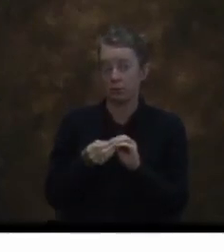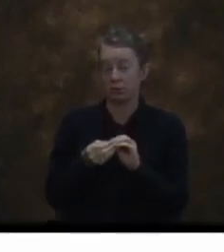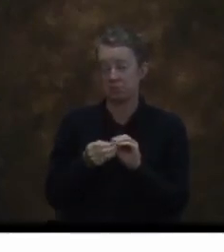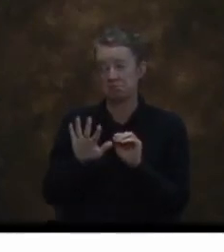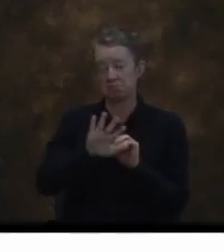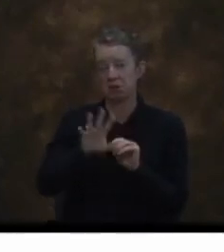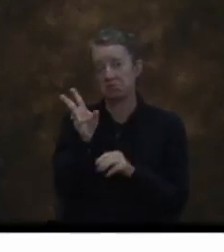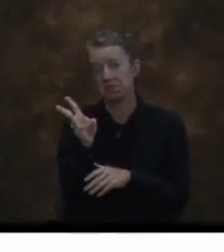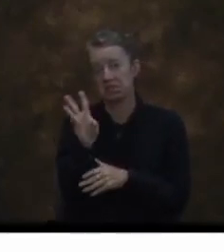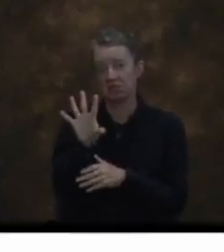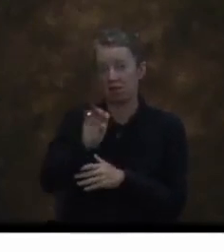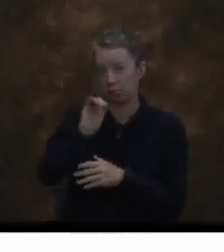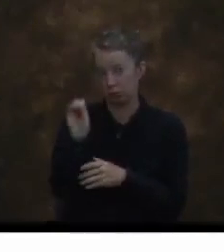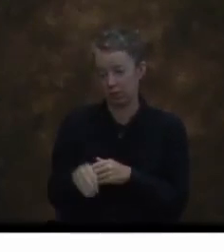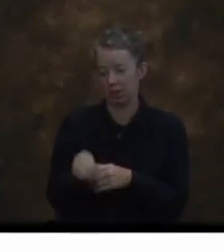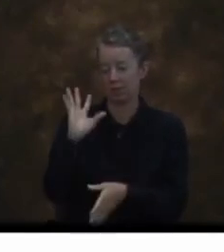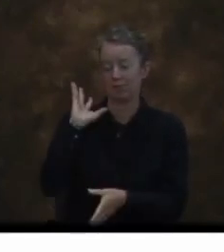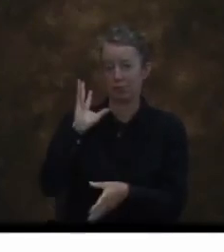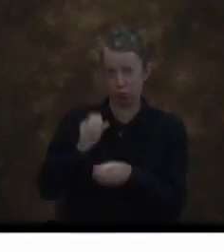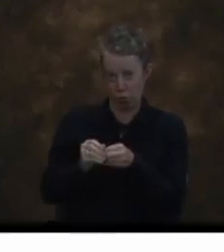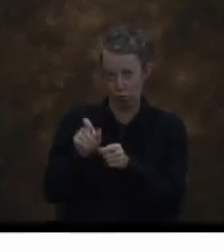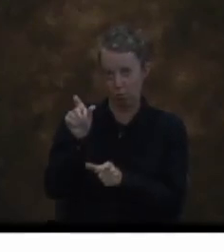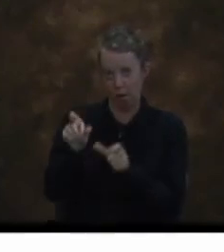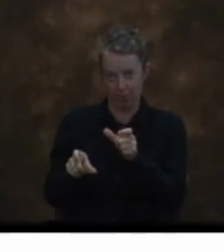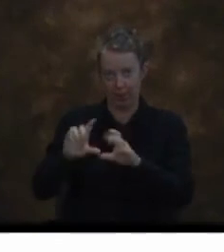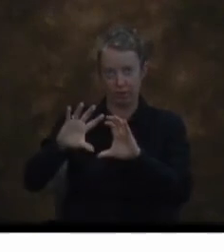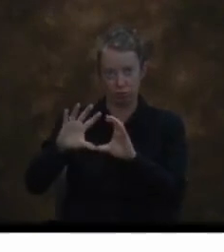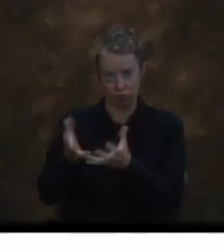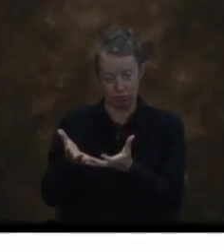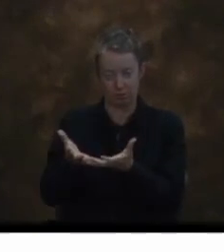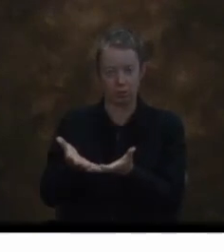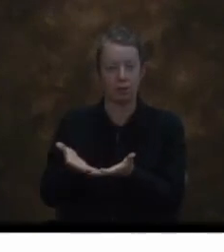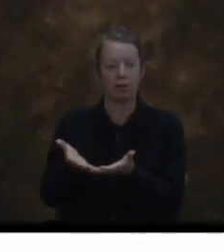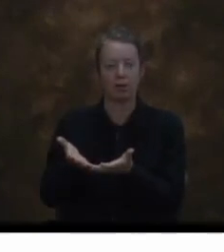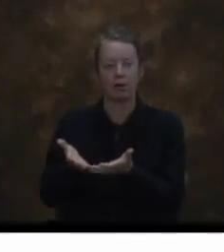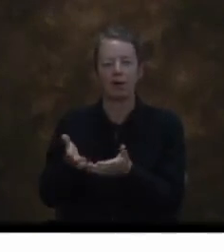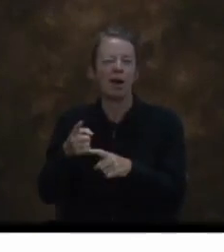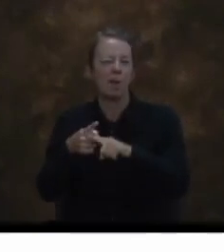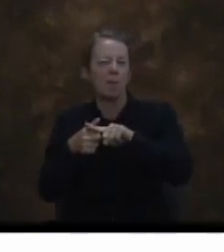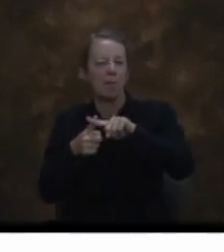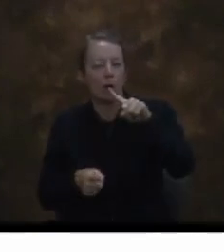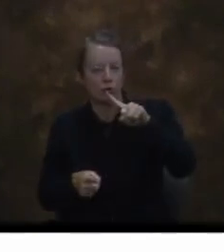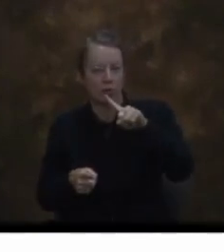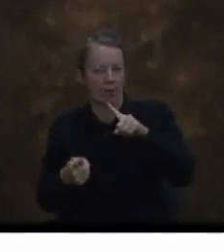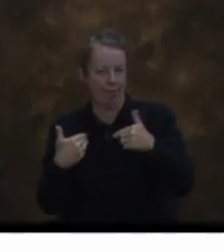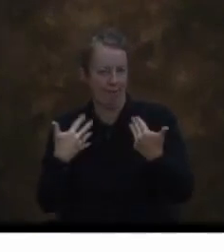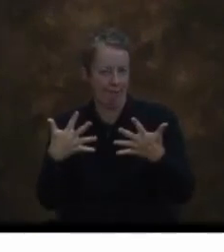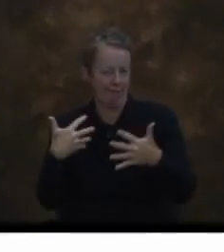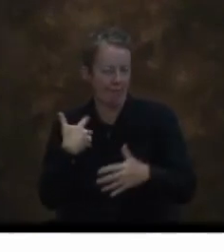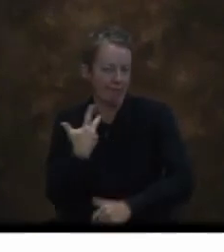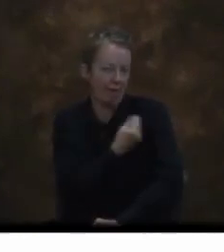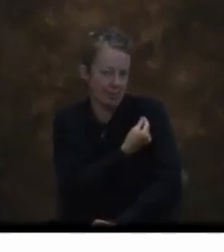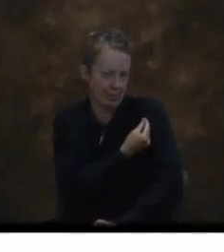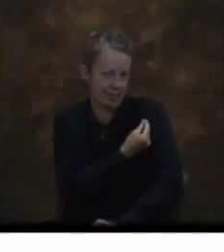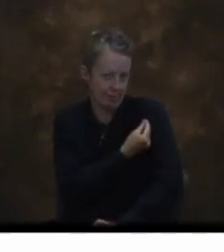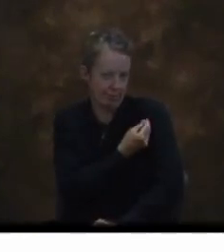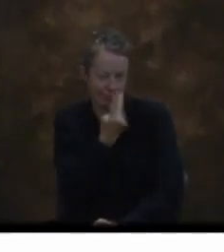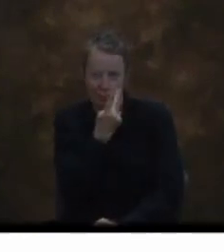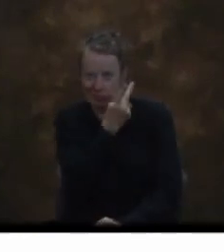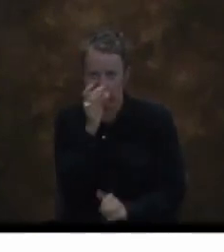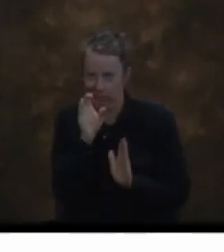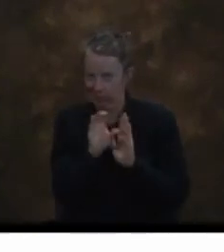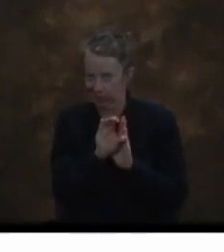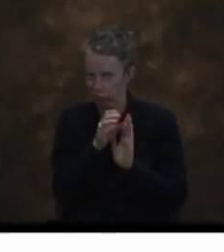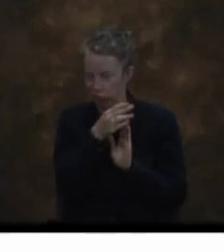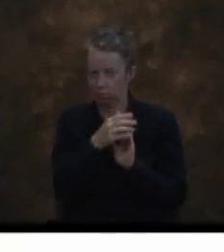about 65% of our total population partially vaccinated, as indicated by our graphic there. That